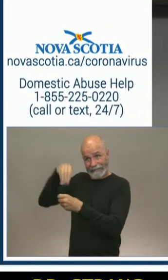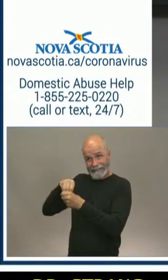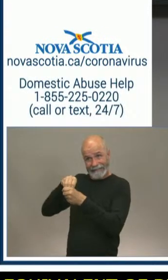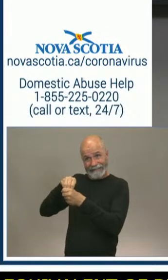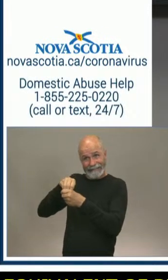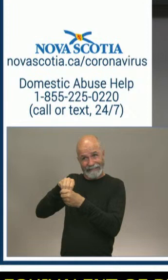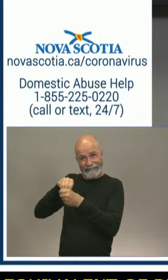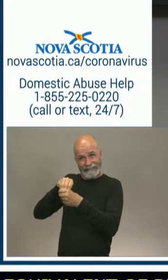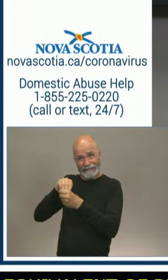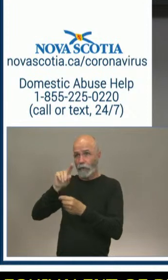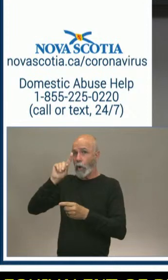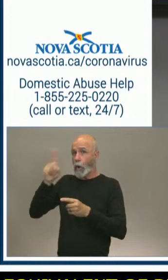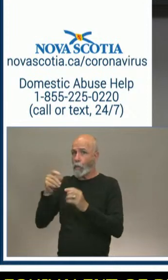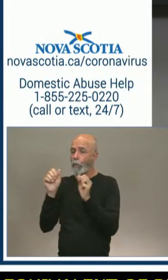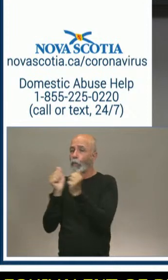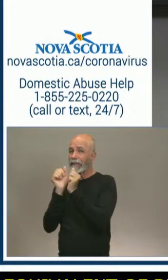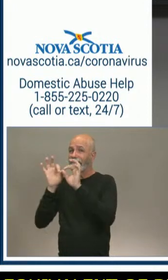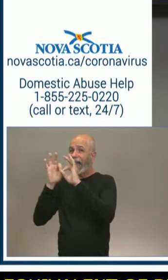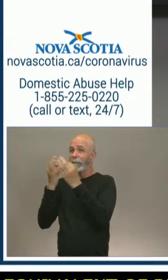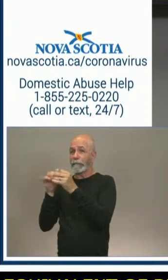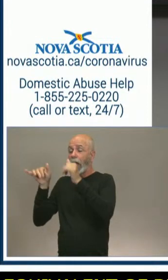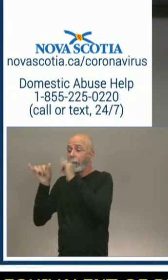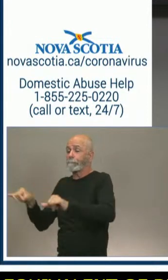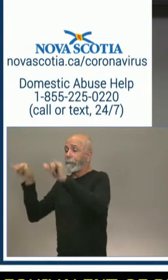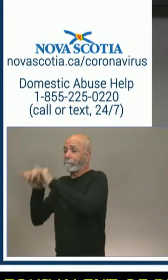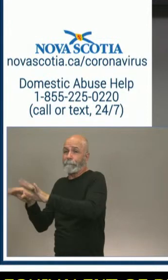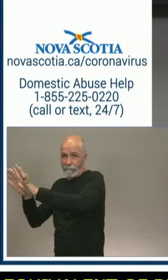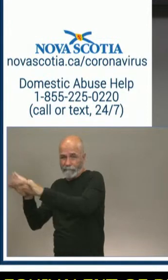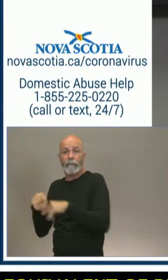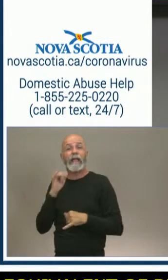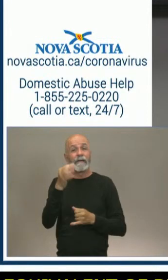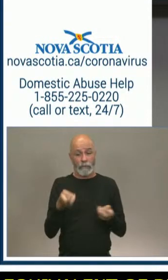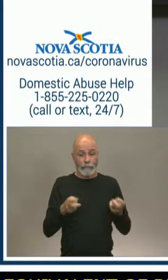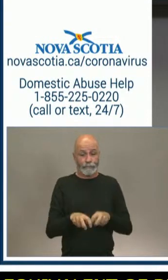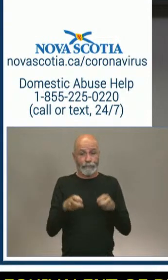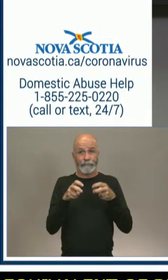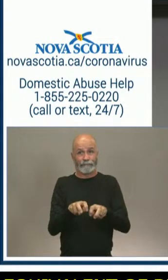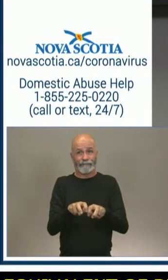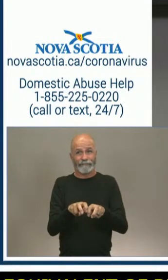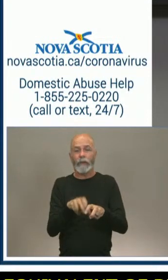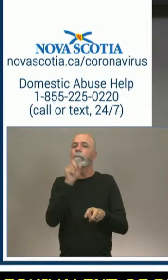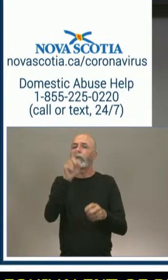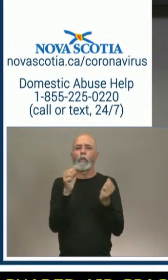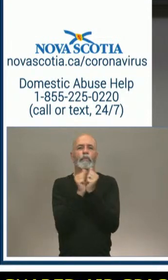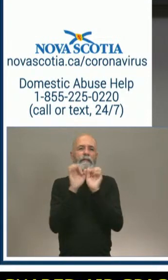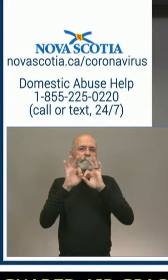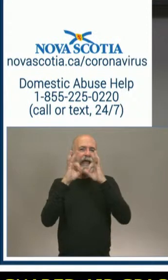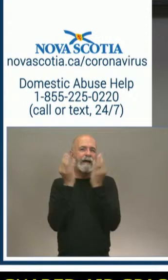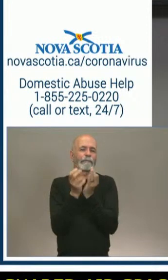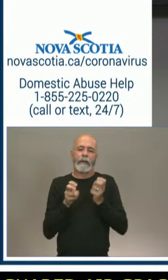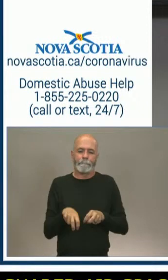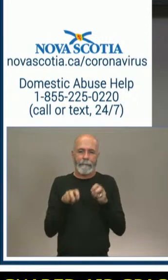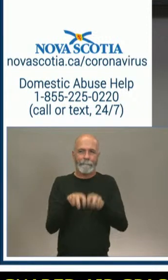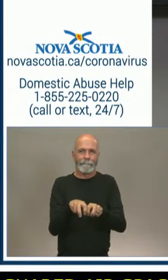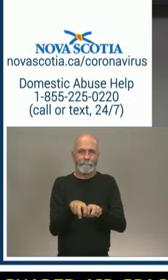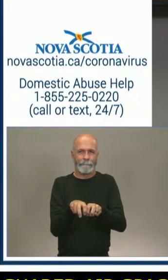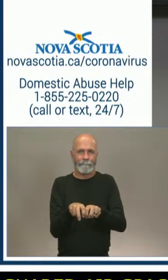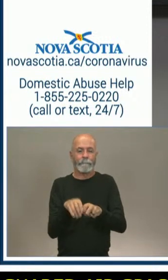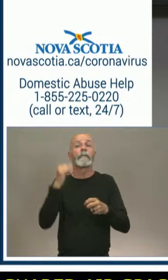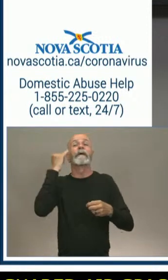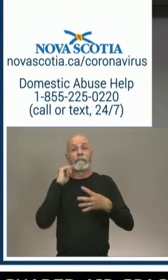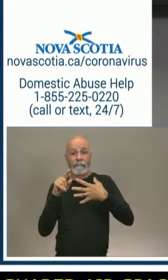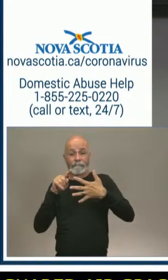household members. So if you're carpooling, it would have to be with other household members. Once we get into the phase 2, then we're going to open